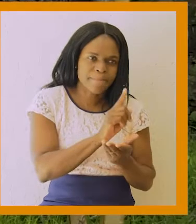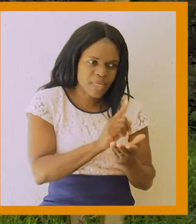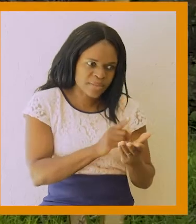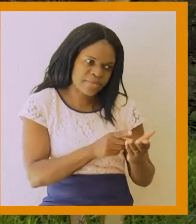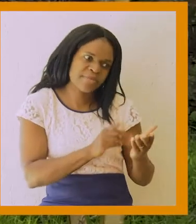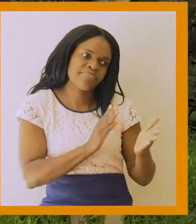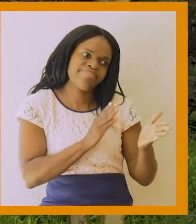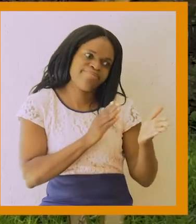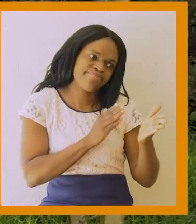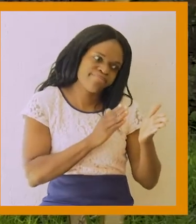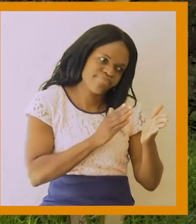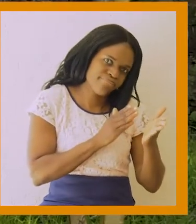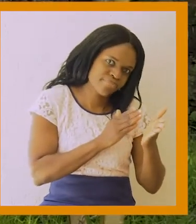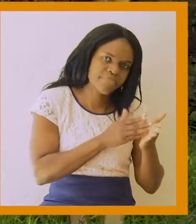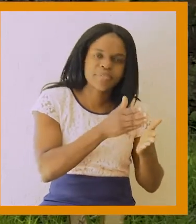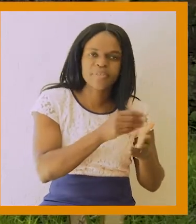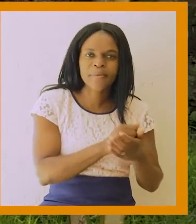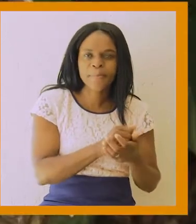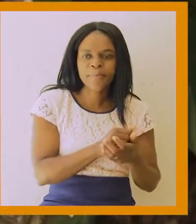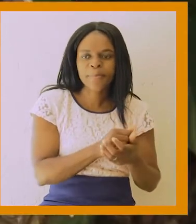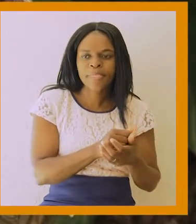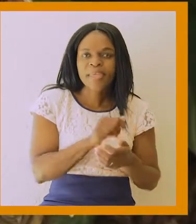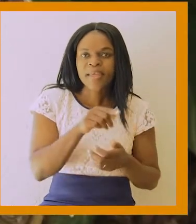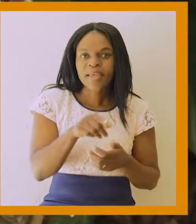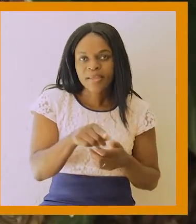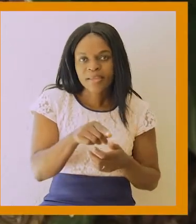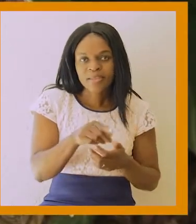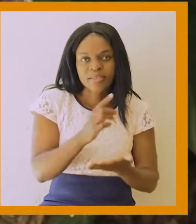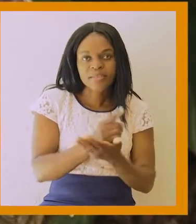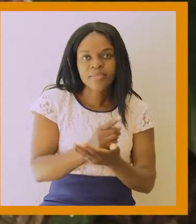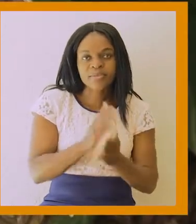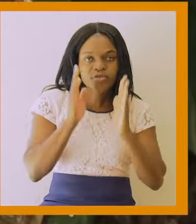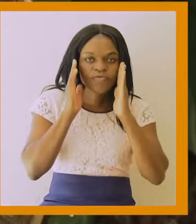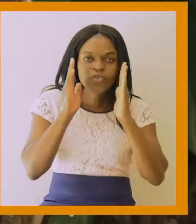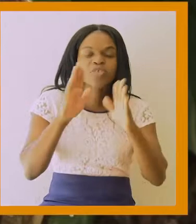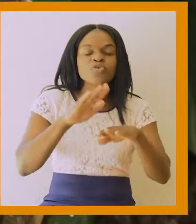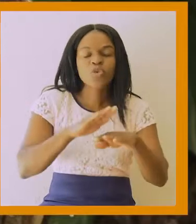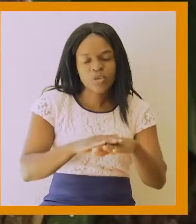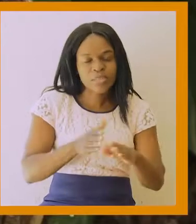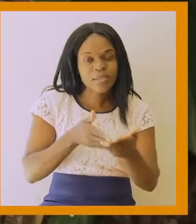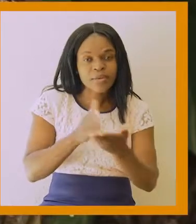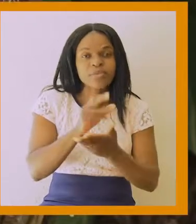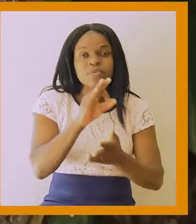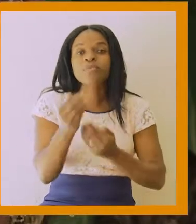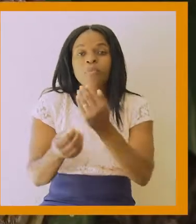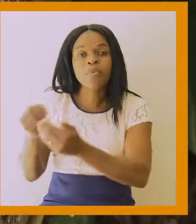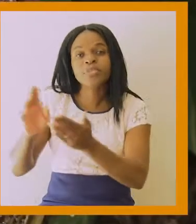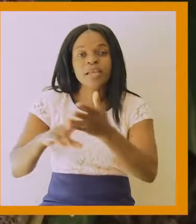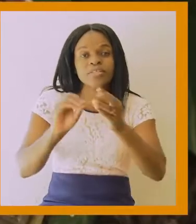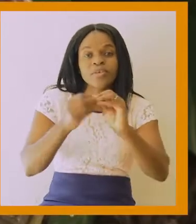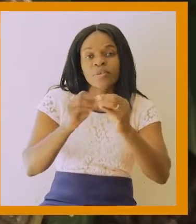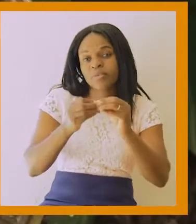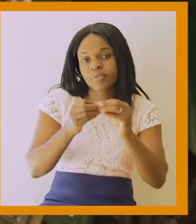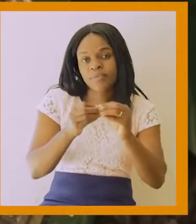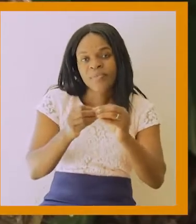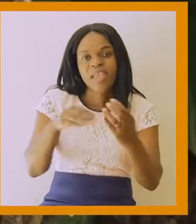limitation. And the key question that we have is, does the focus on rights of children then in the end create